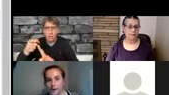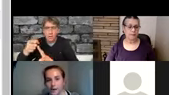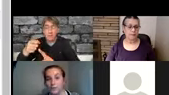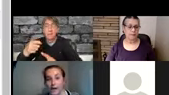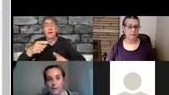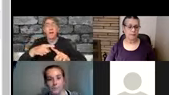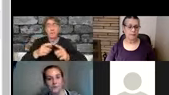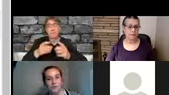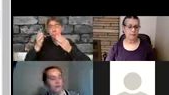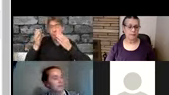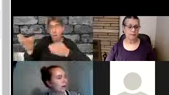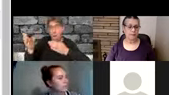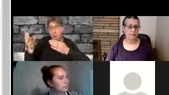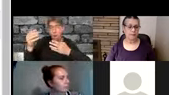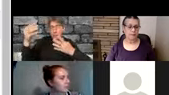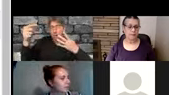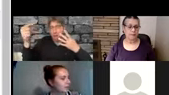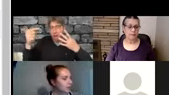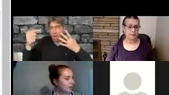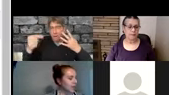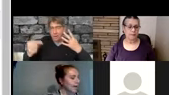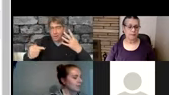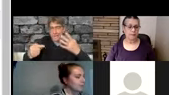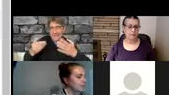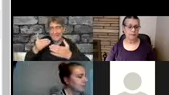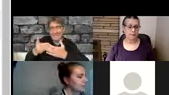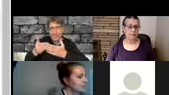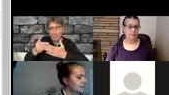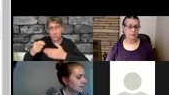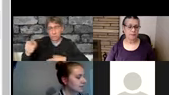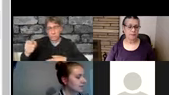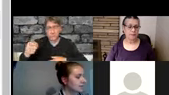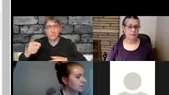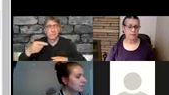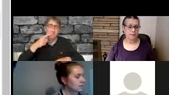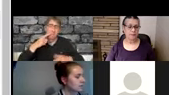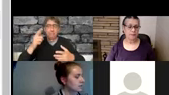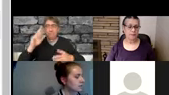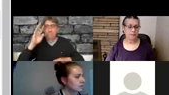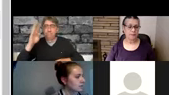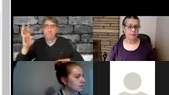locations nearby. So I'm going to start by putting an address in Chelsea.